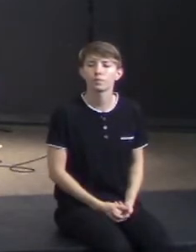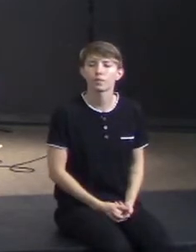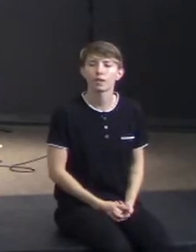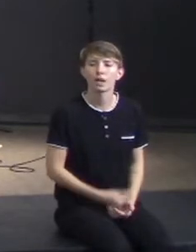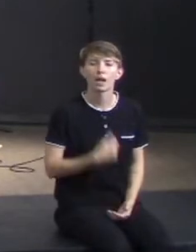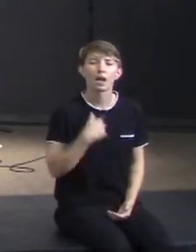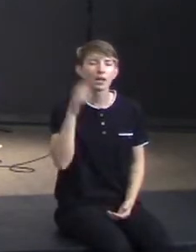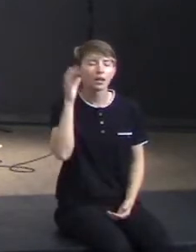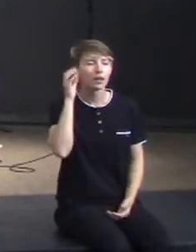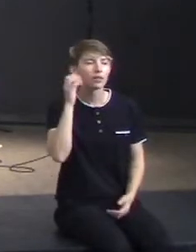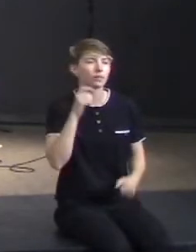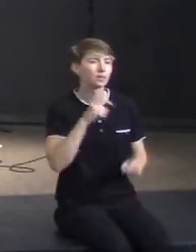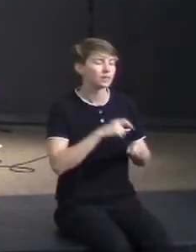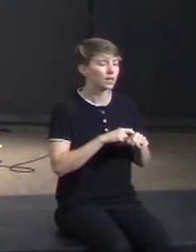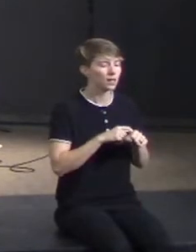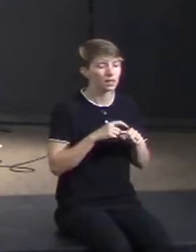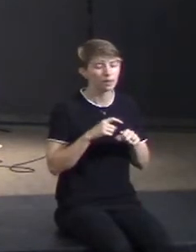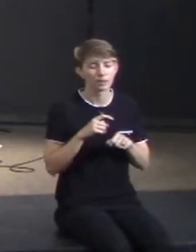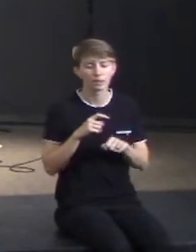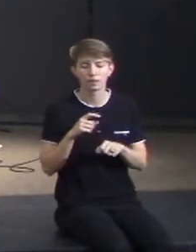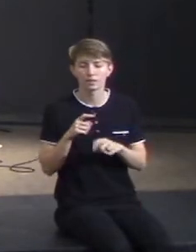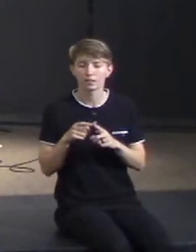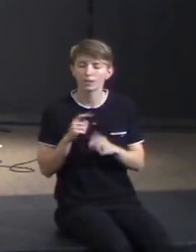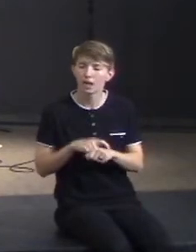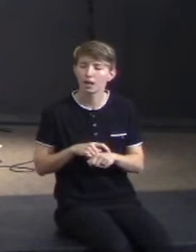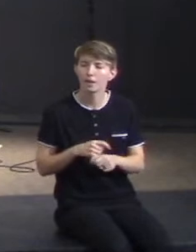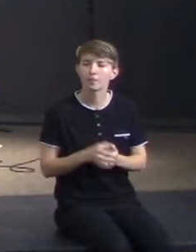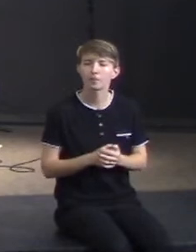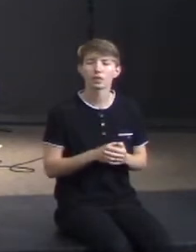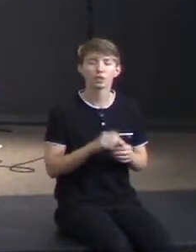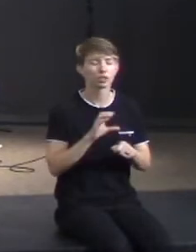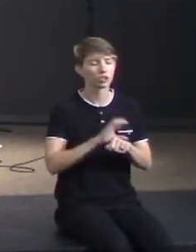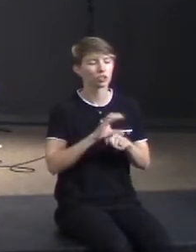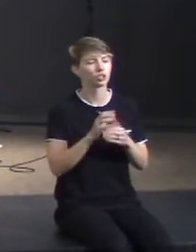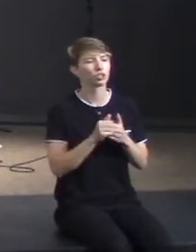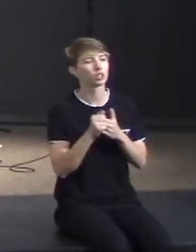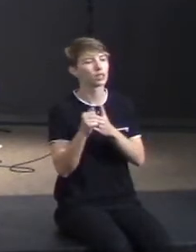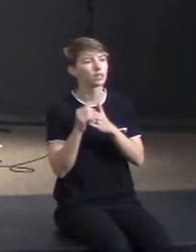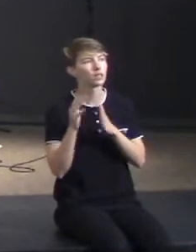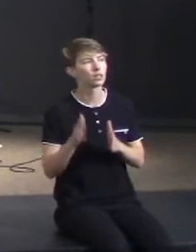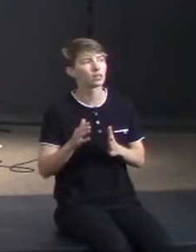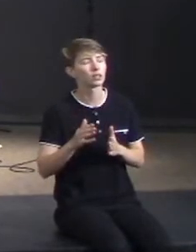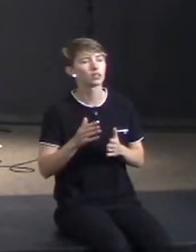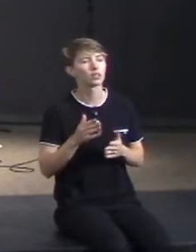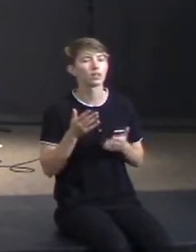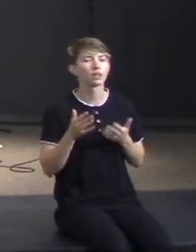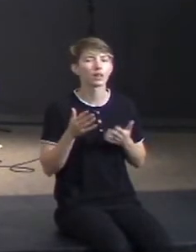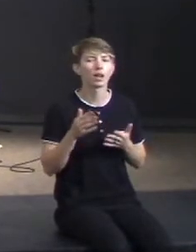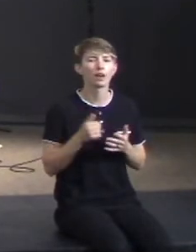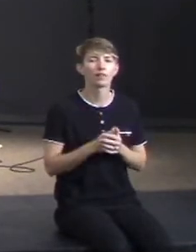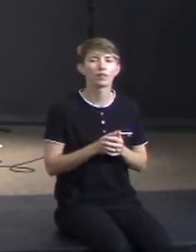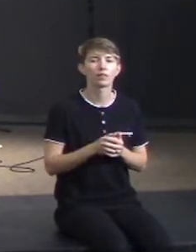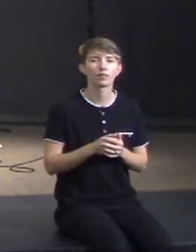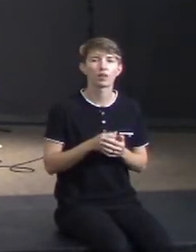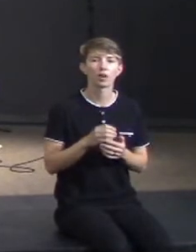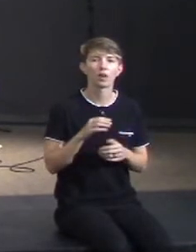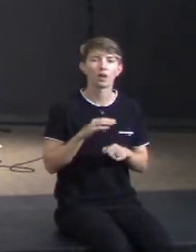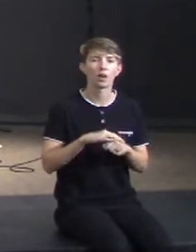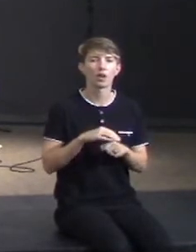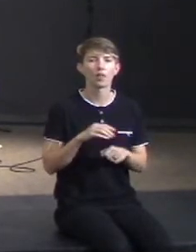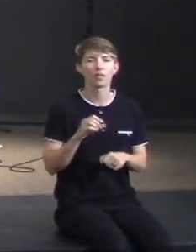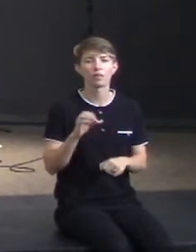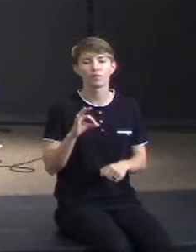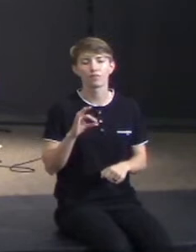I hear it from time to time in church leaders who are kind of a little bit on the fry side. They're kind of fried up in their